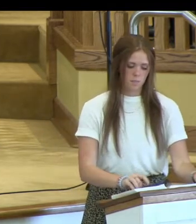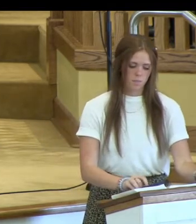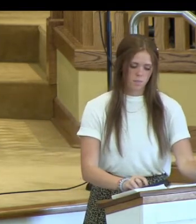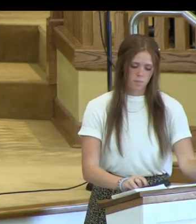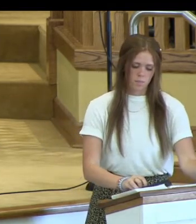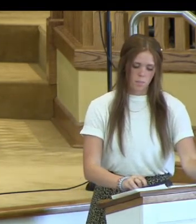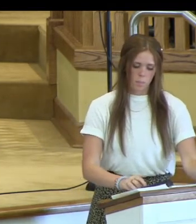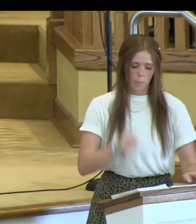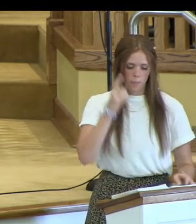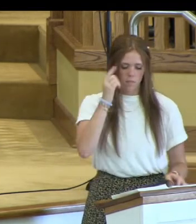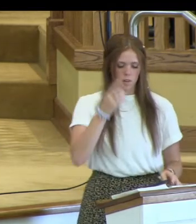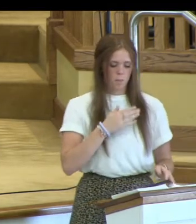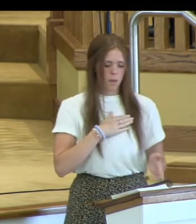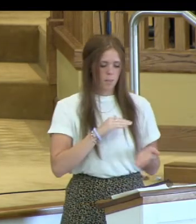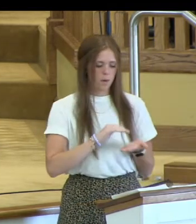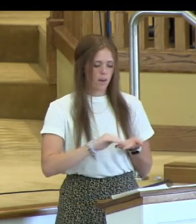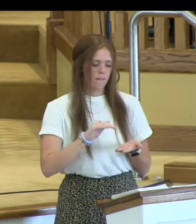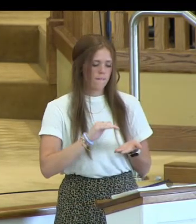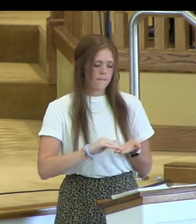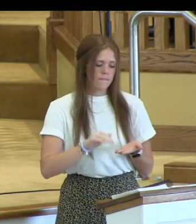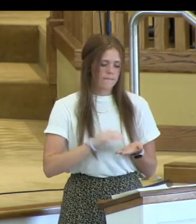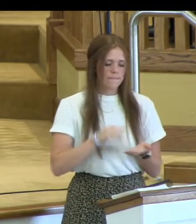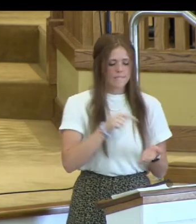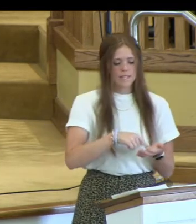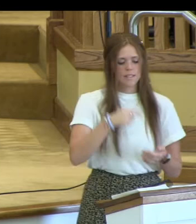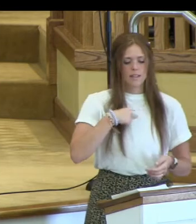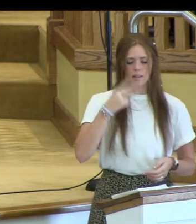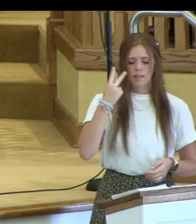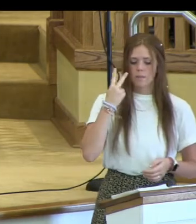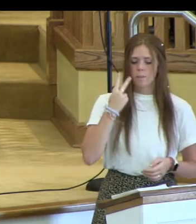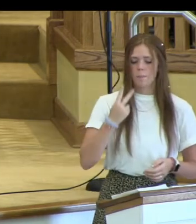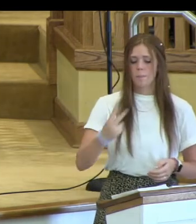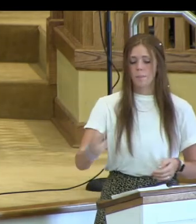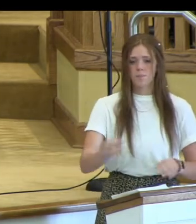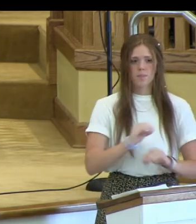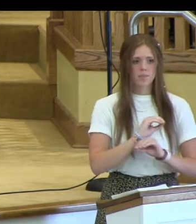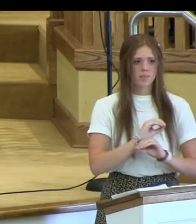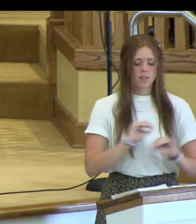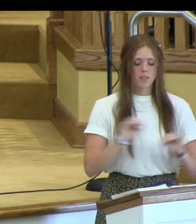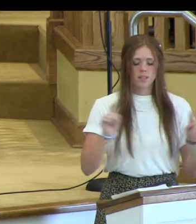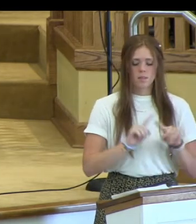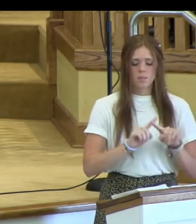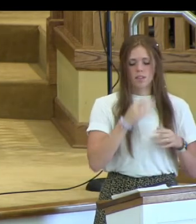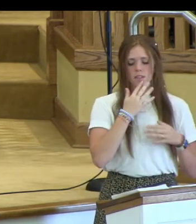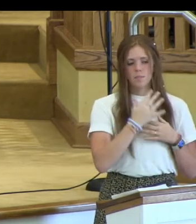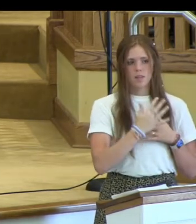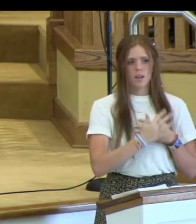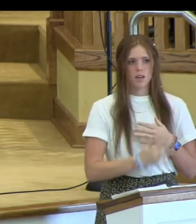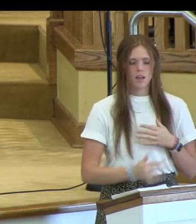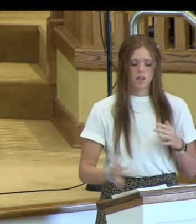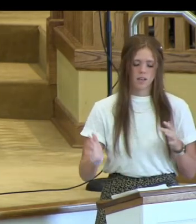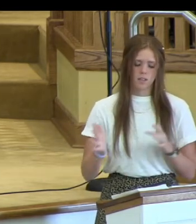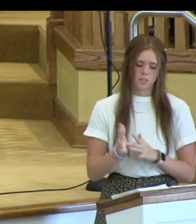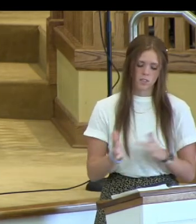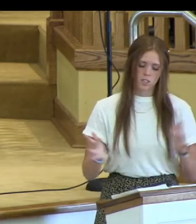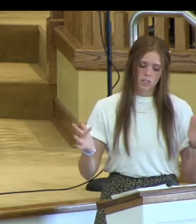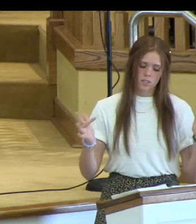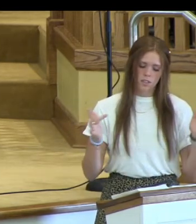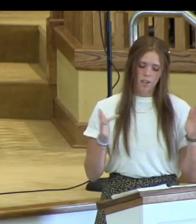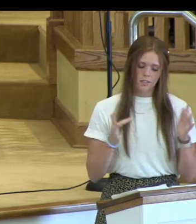Jesus. For my pardon, this I see, nothing but the blood